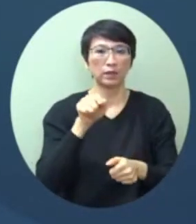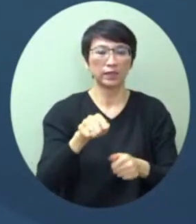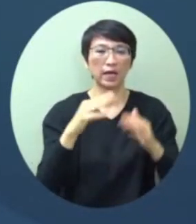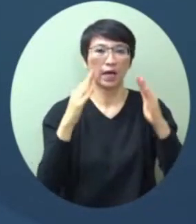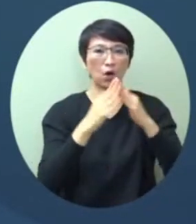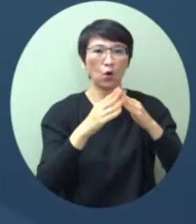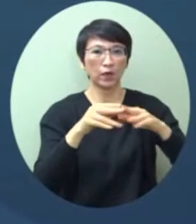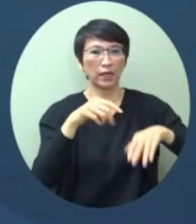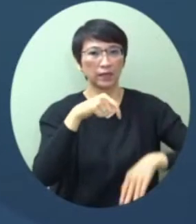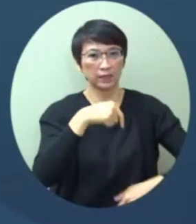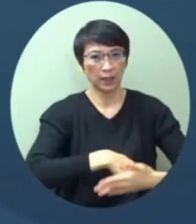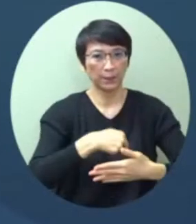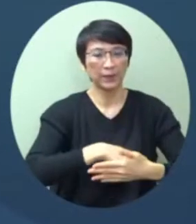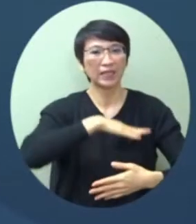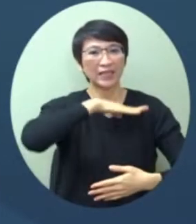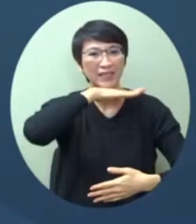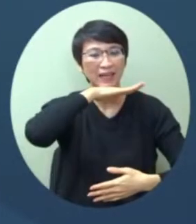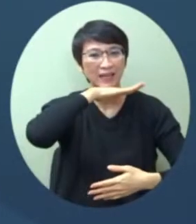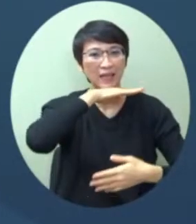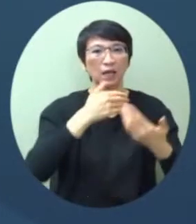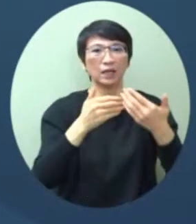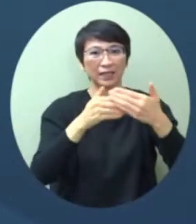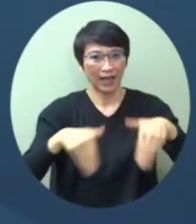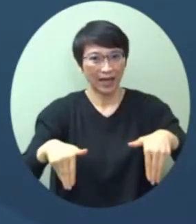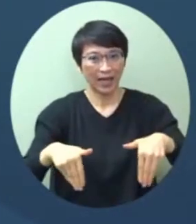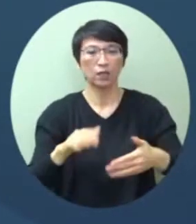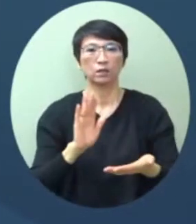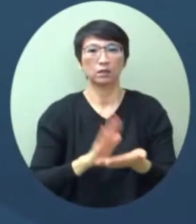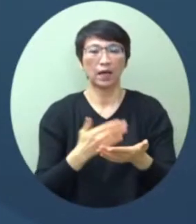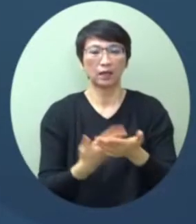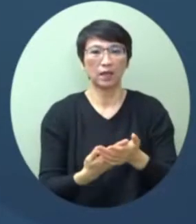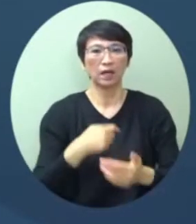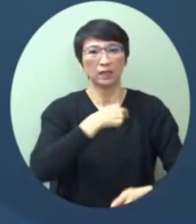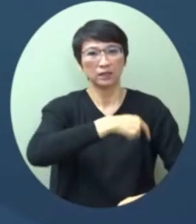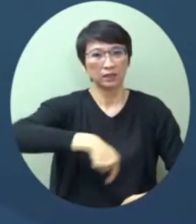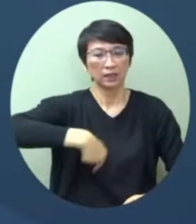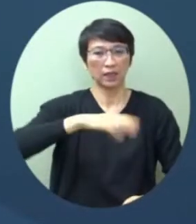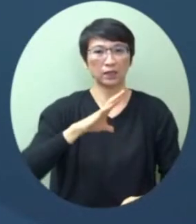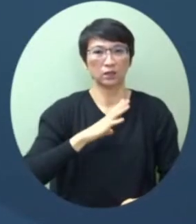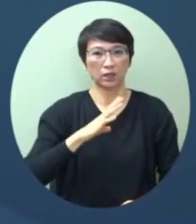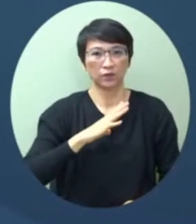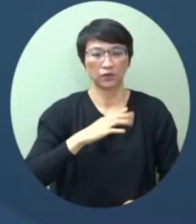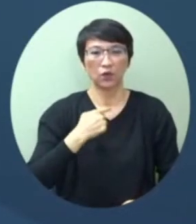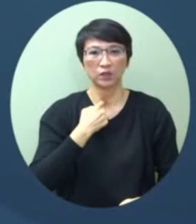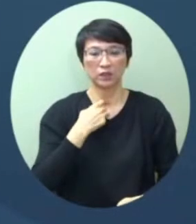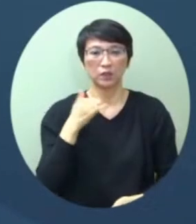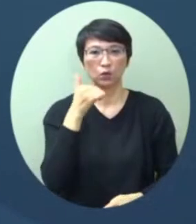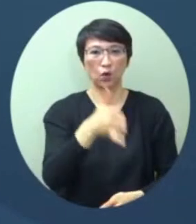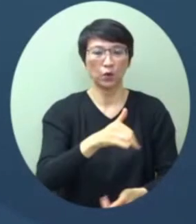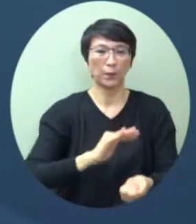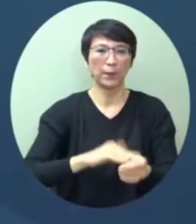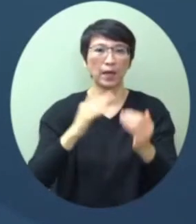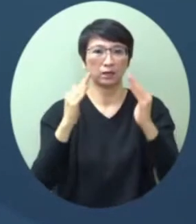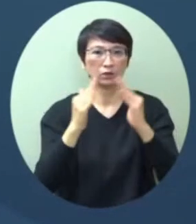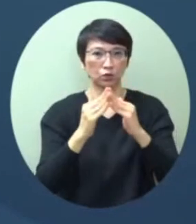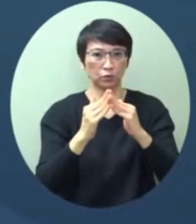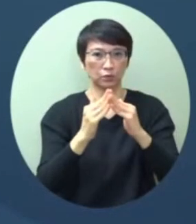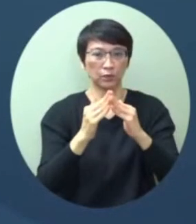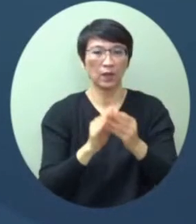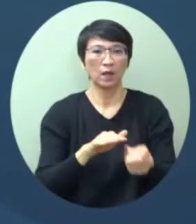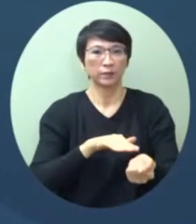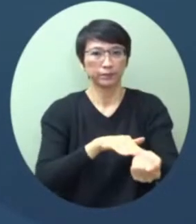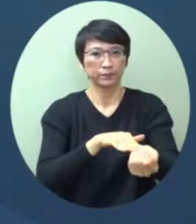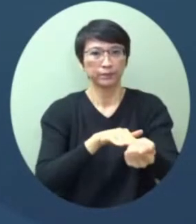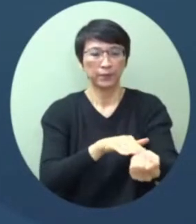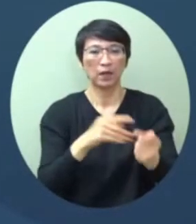dedicated fleet of taxis to transport people waiting for communication isolation facilities